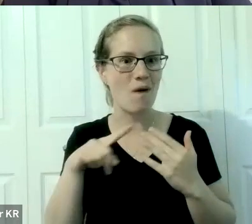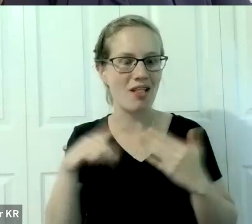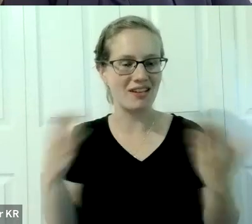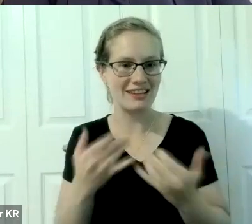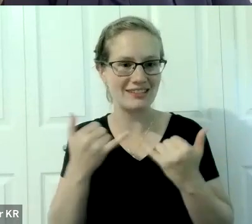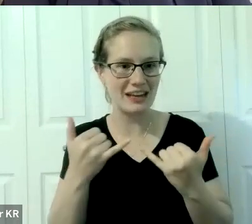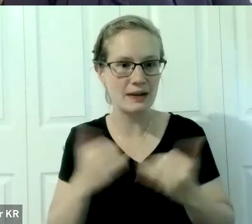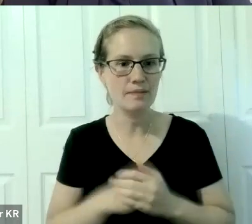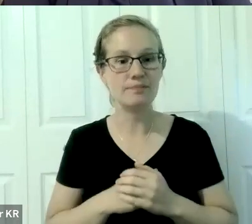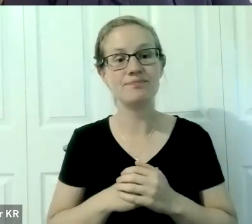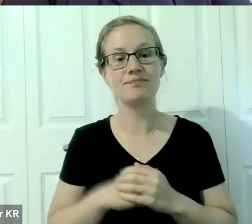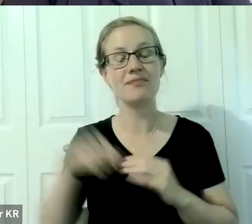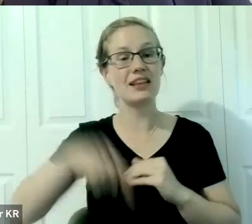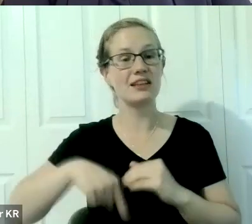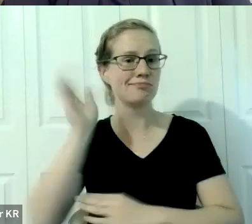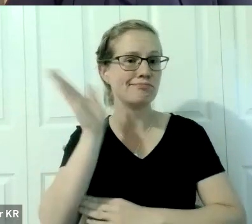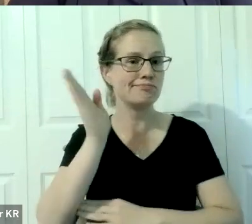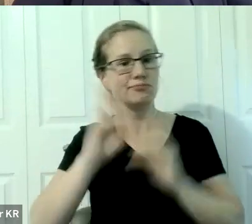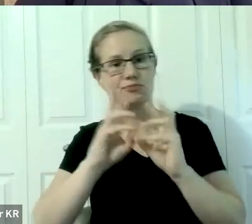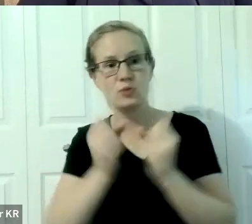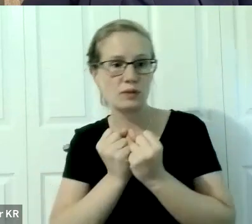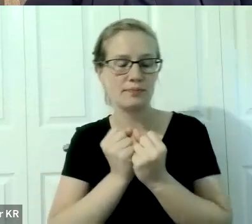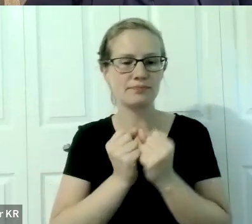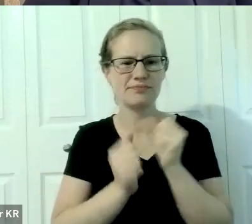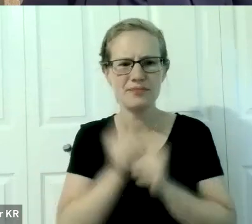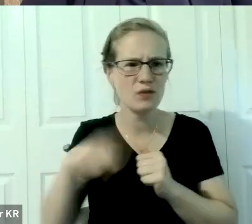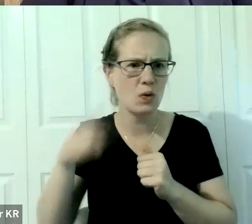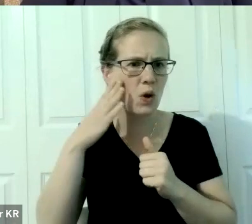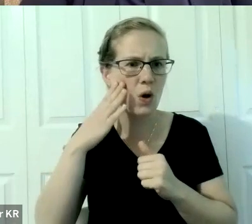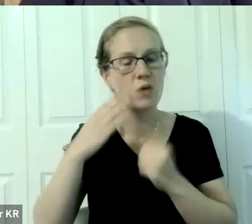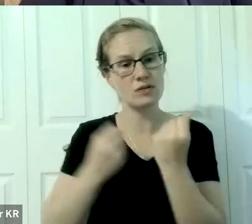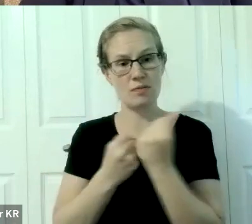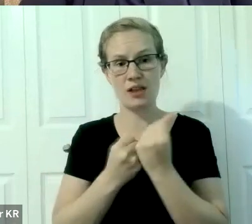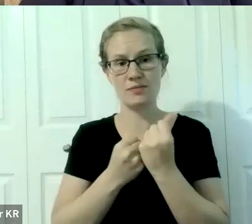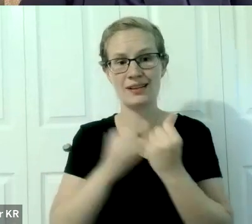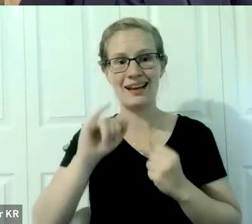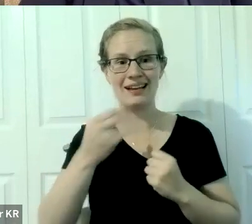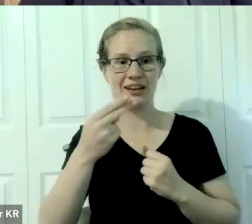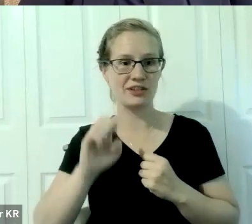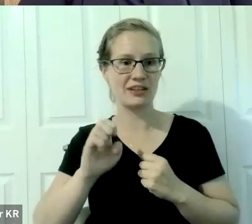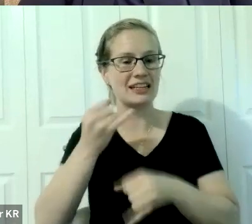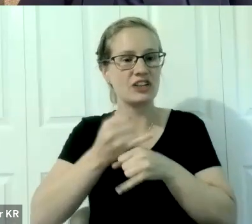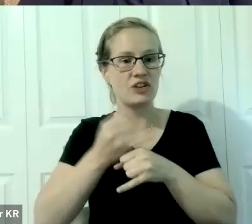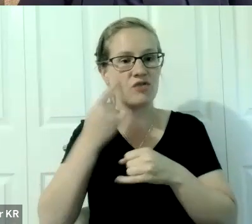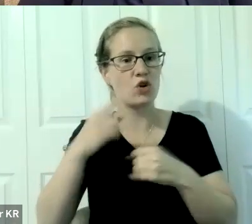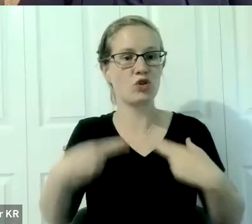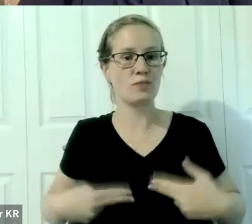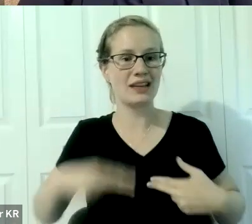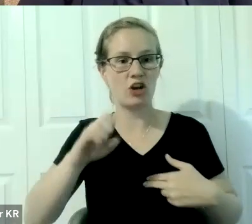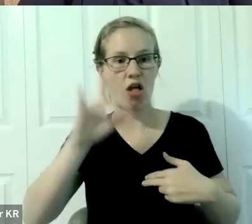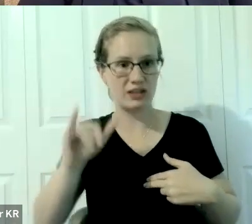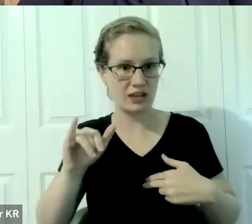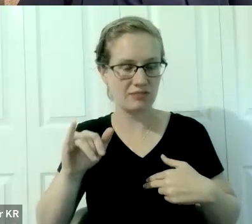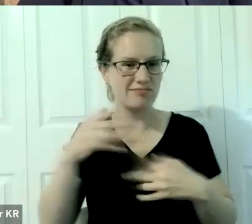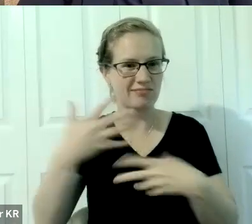today. This seminar or webinar, as probably most of you know, was sponsored by the Institute for Human Ecology at the